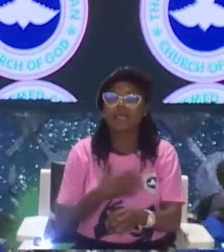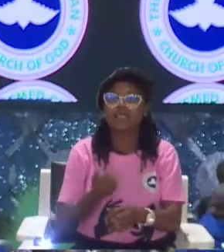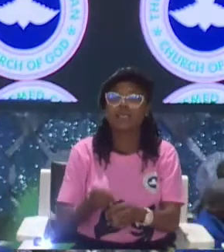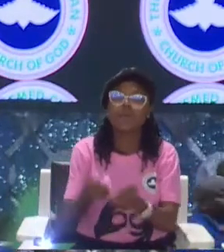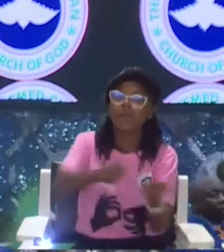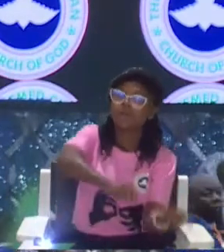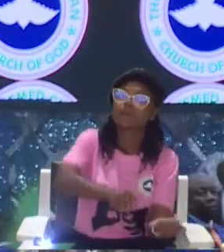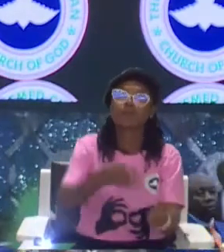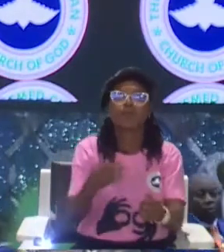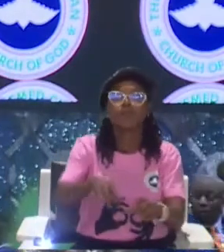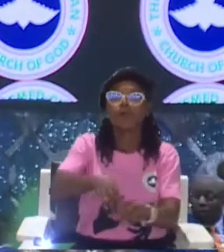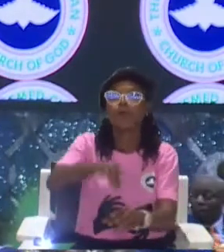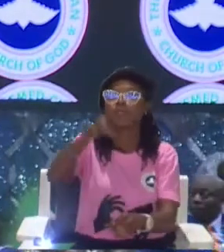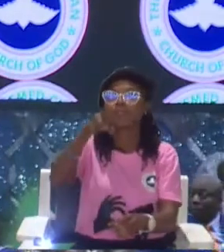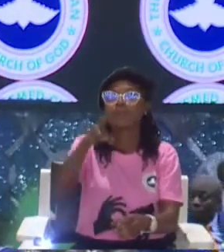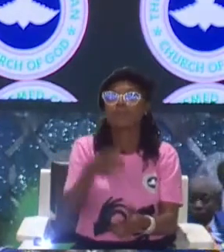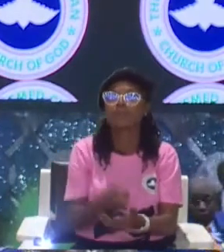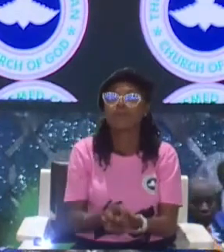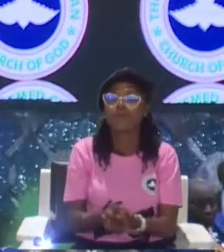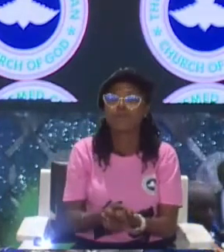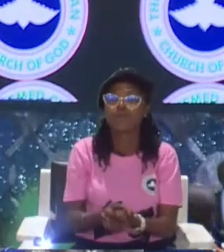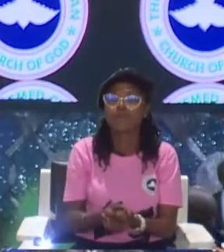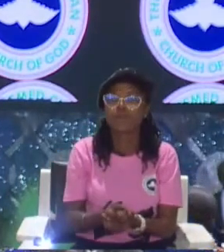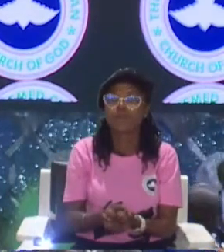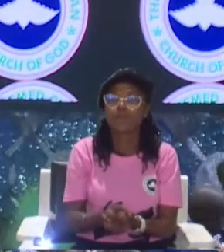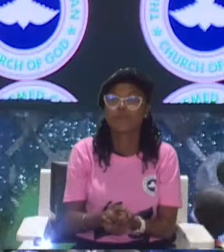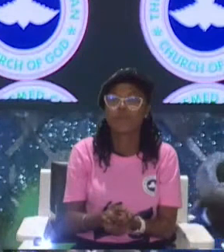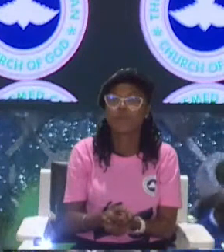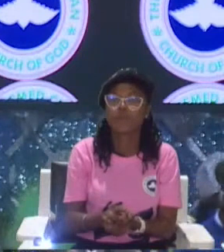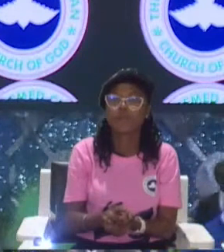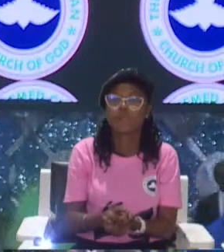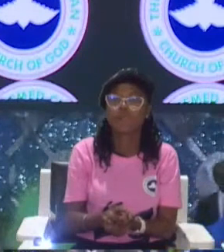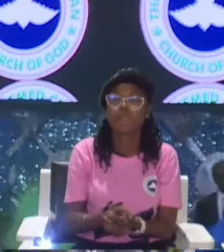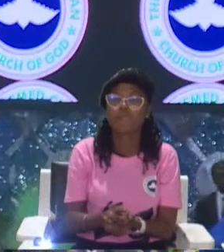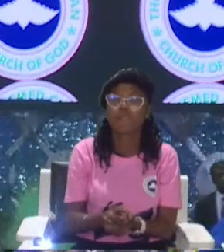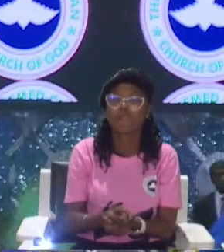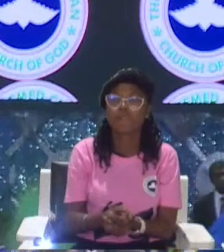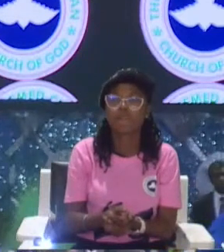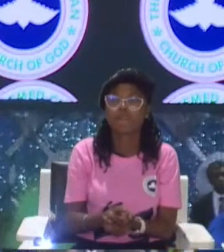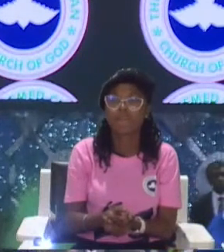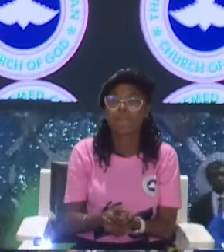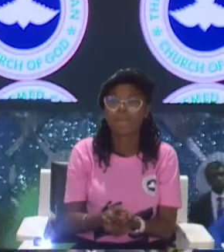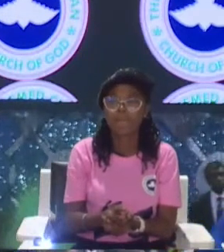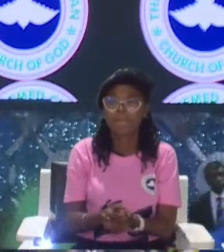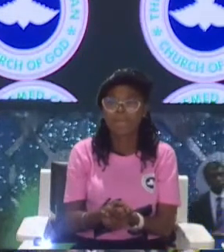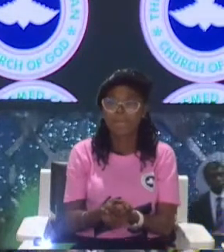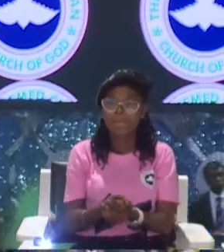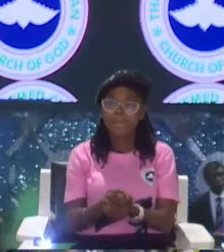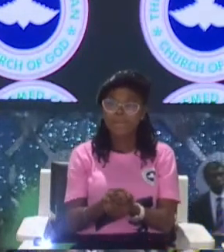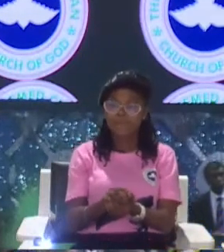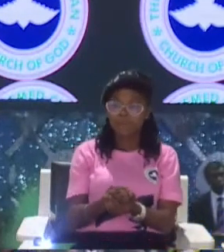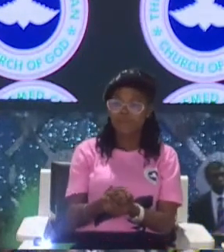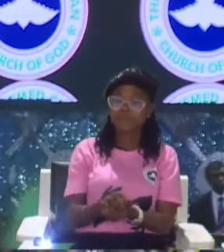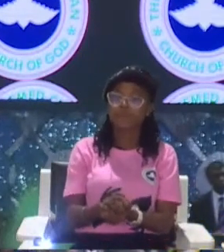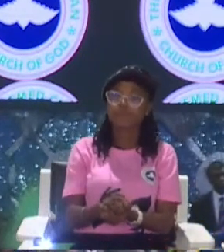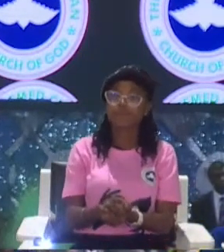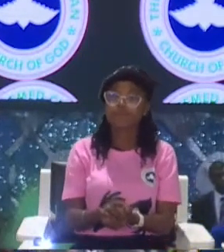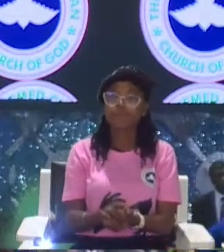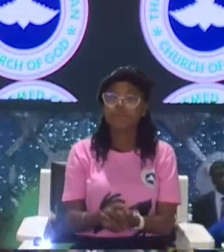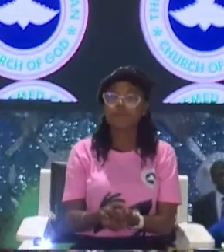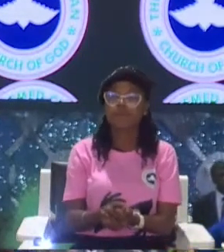lè rí lára wa tó máa nílò gbọ́wọ́lé lónìí tàbí ìgbani-nímọ̀ràn, ìfàmì òróró yàn ni, àti bẹ́ẹ̀